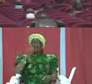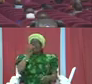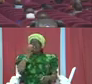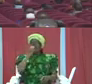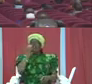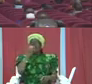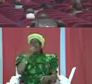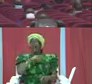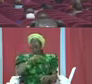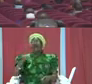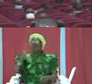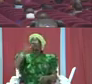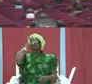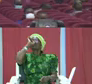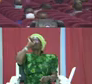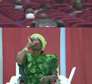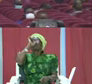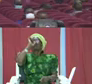and drink,